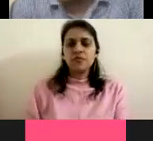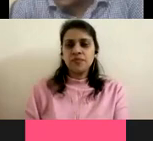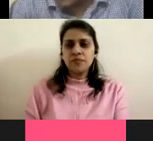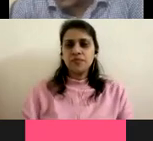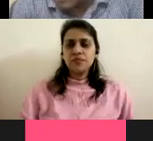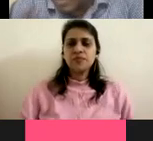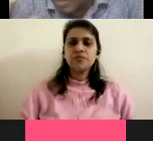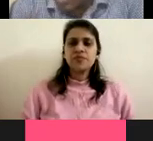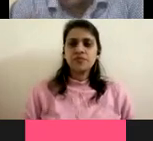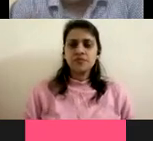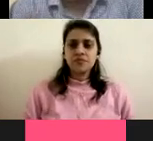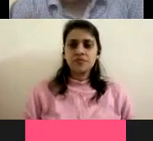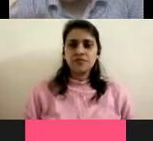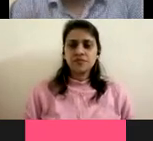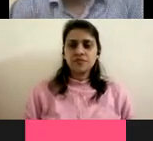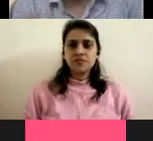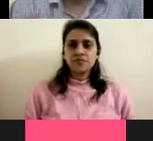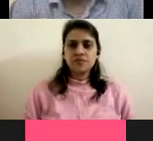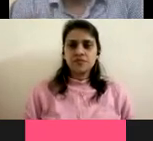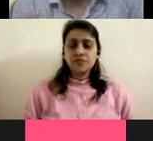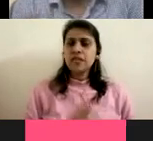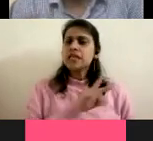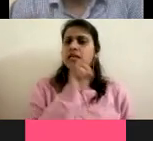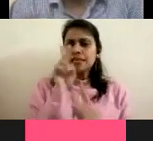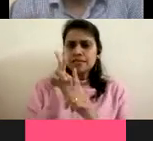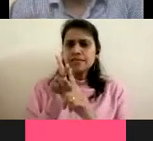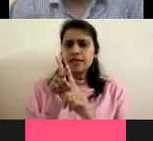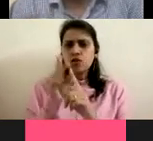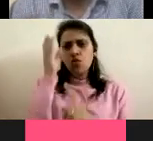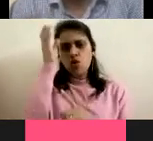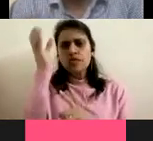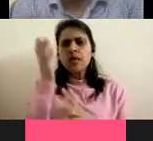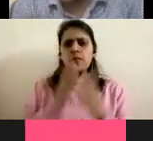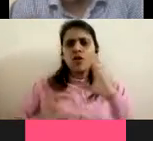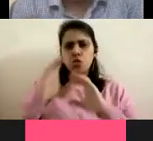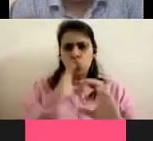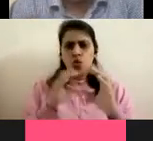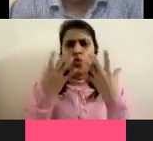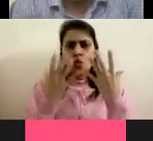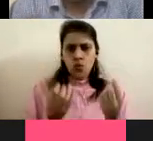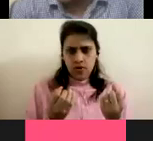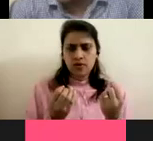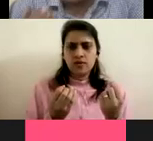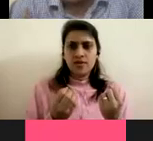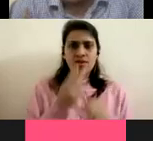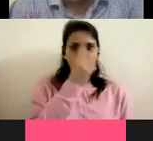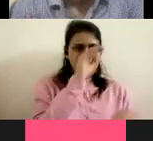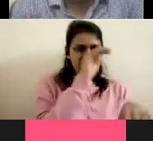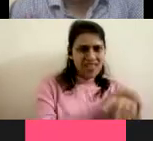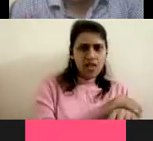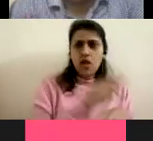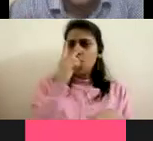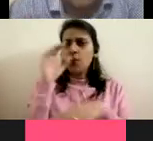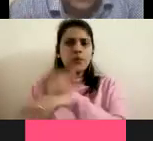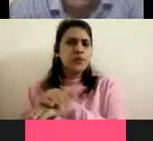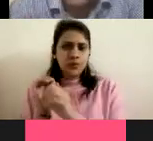now talk about another concept with respect to visible versus invisible. So one question